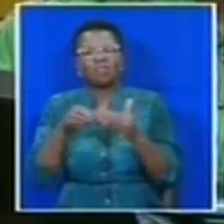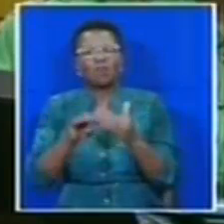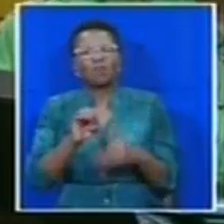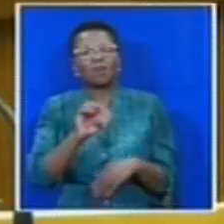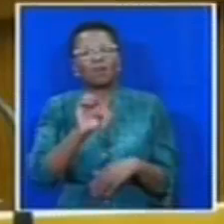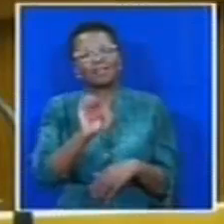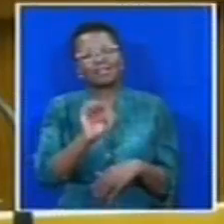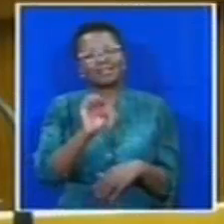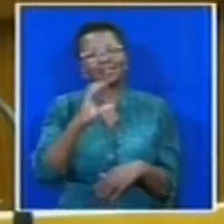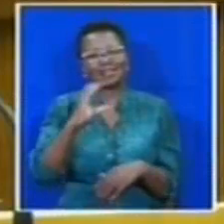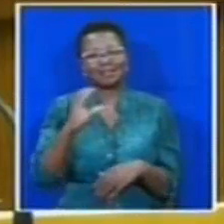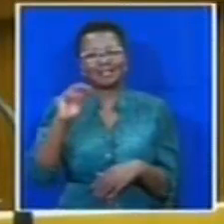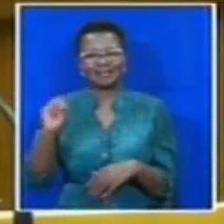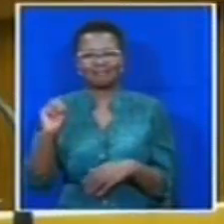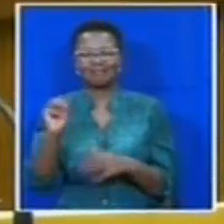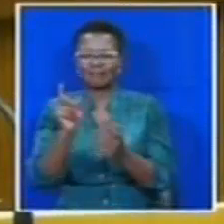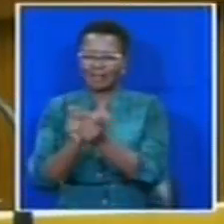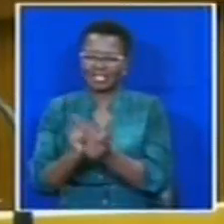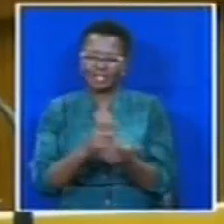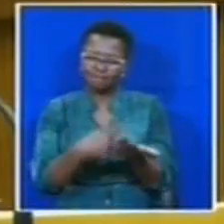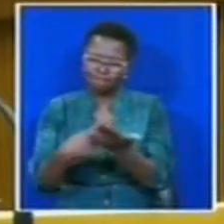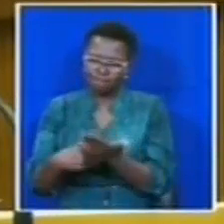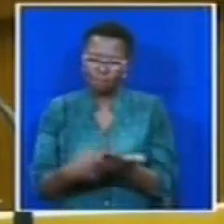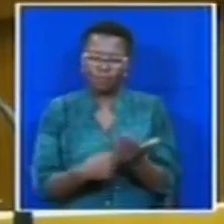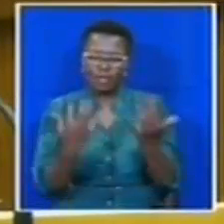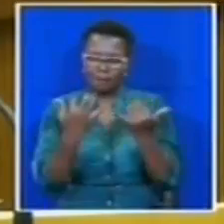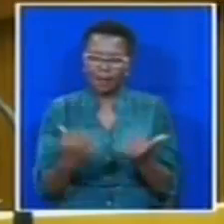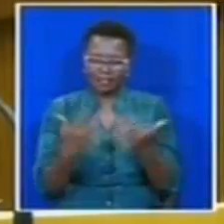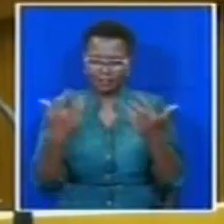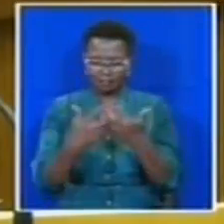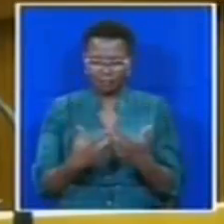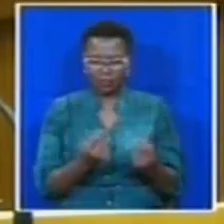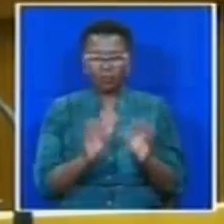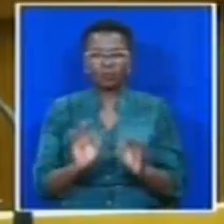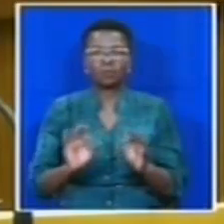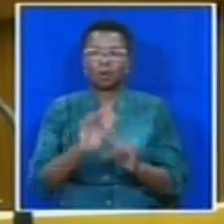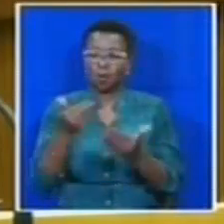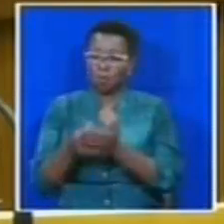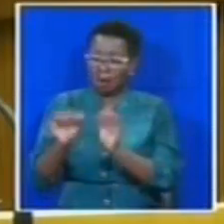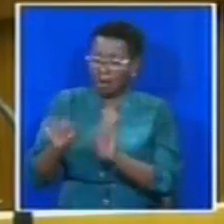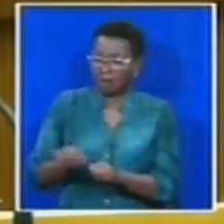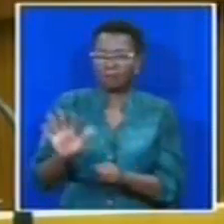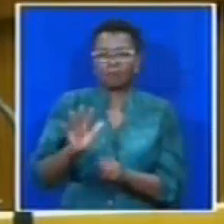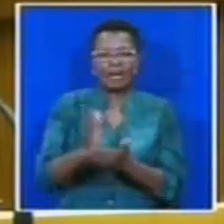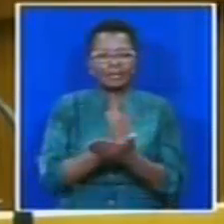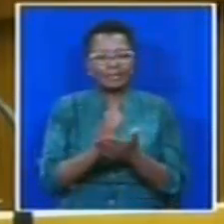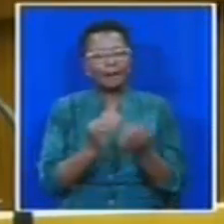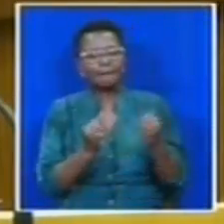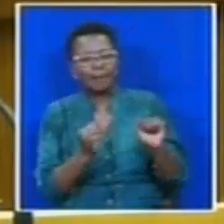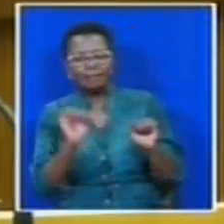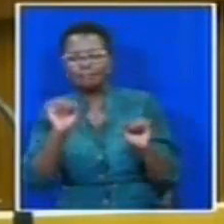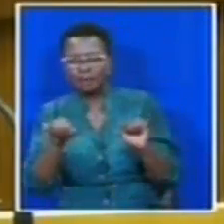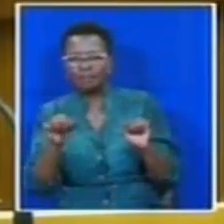the fiscal framework and division of revenue were agreed. Of course, not everybody will agree to everything. If there's a little cut somewhere, we're going to